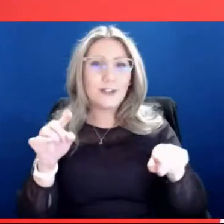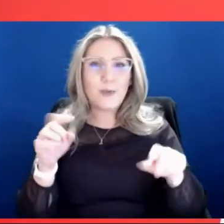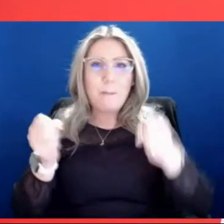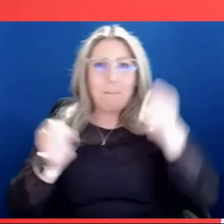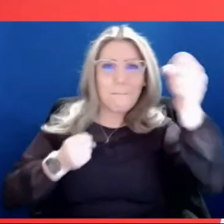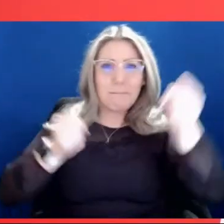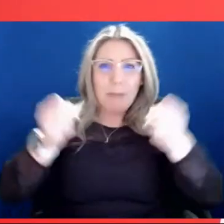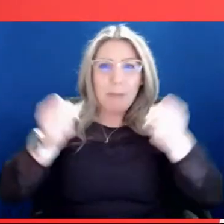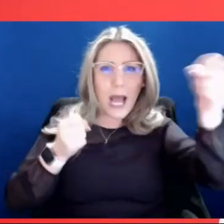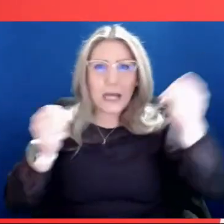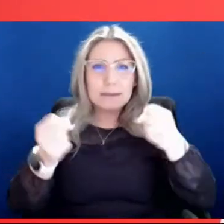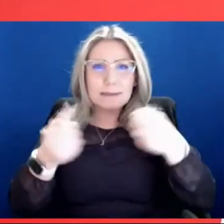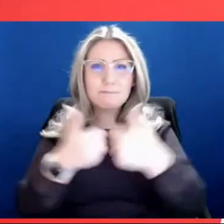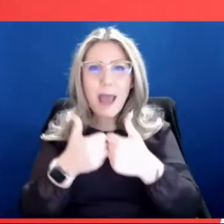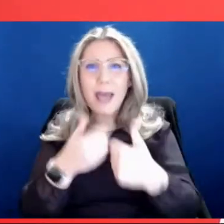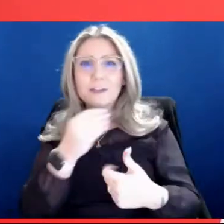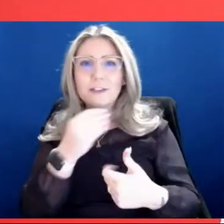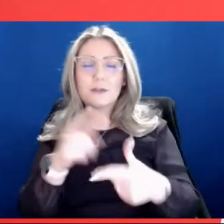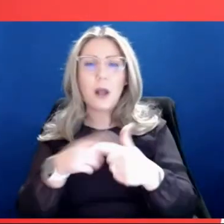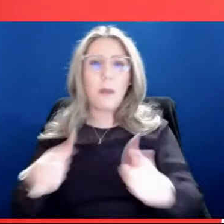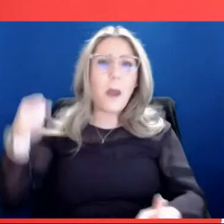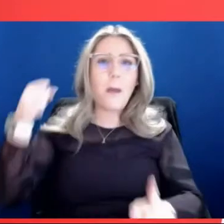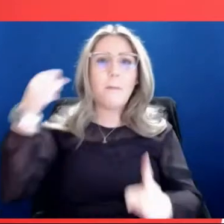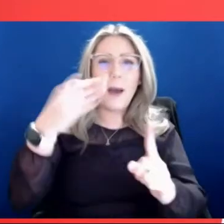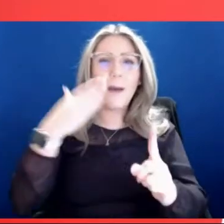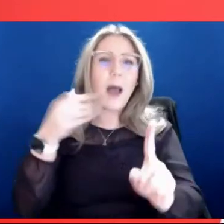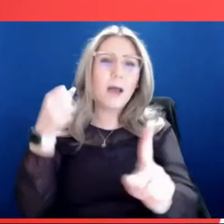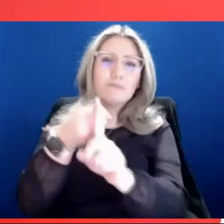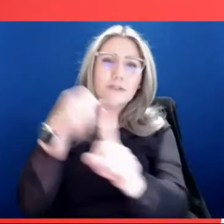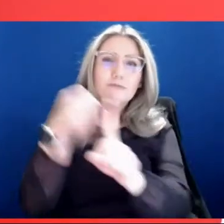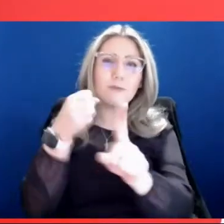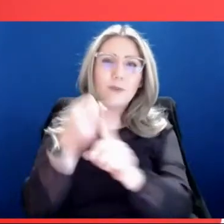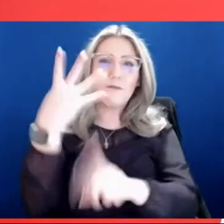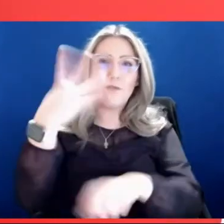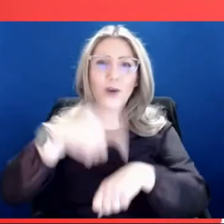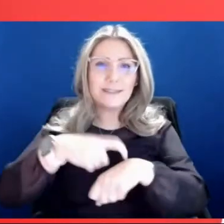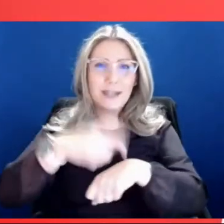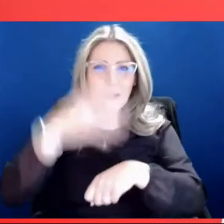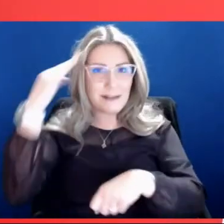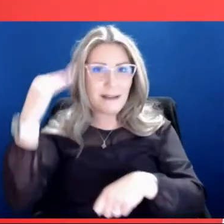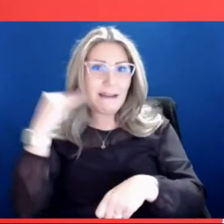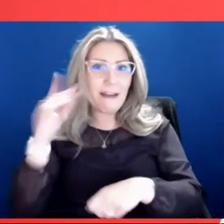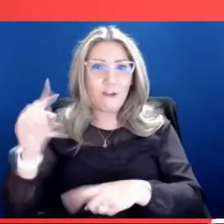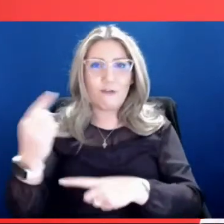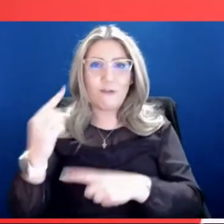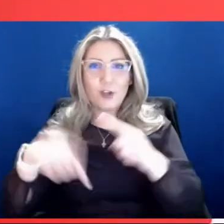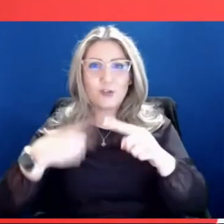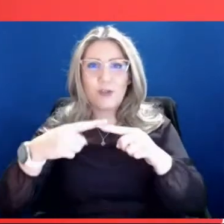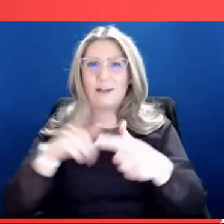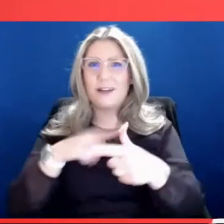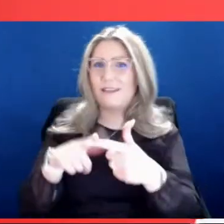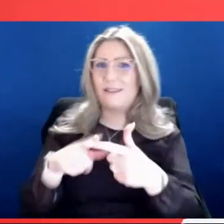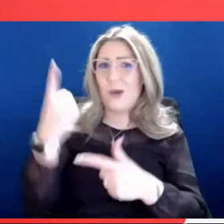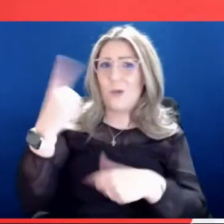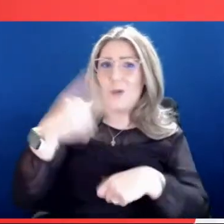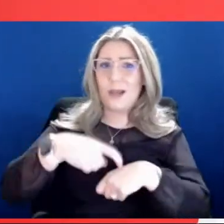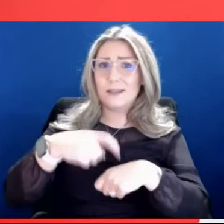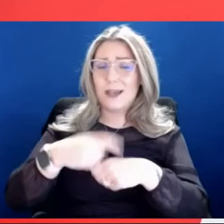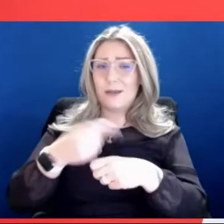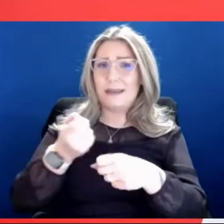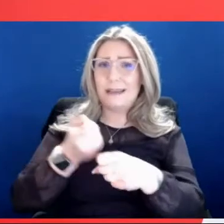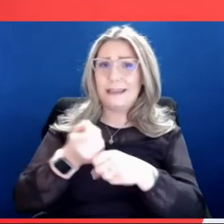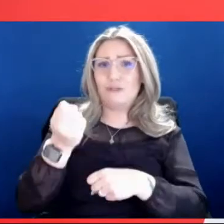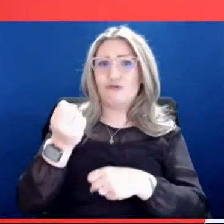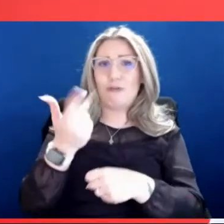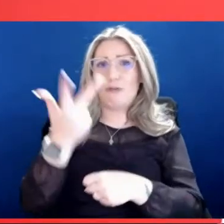saying, I'm going to hit my opponent 4 times in the head in the first round, you're going to say, I'm going to hit him 1 time in the head every 3 rounds. Well, that's